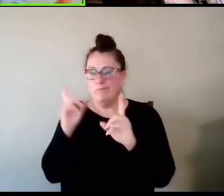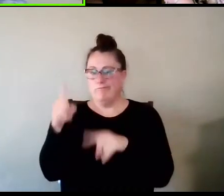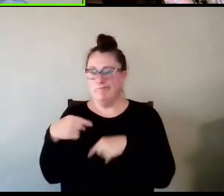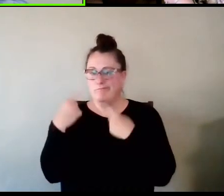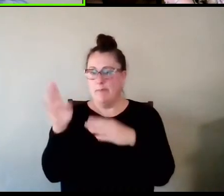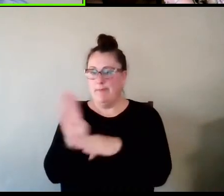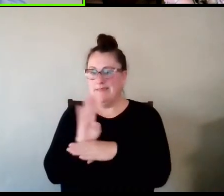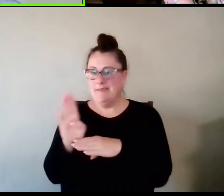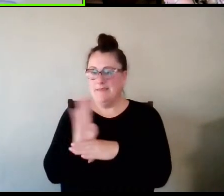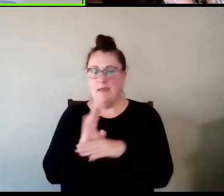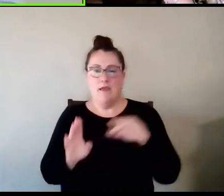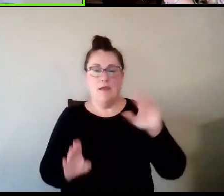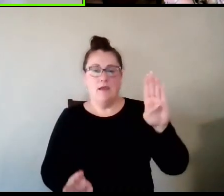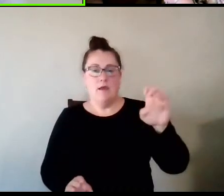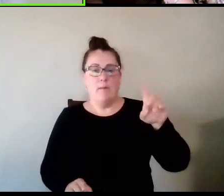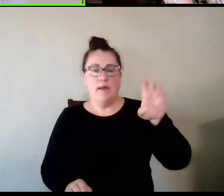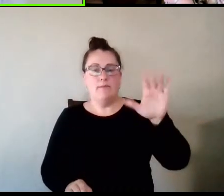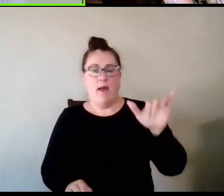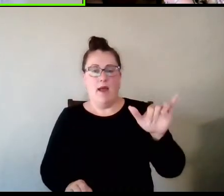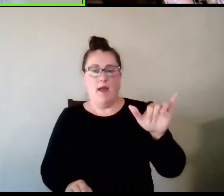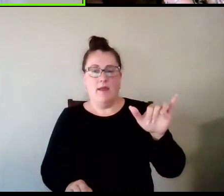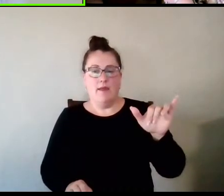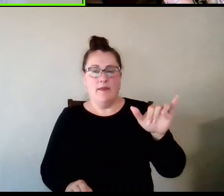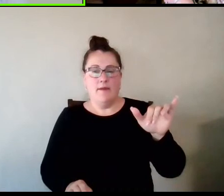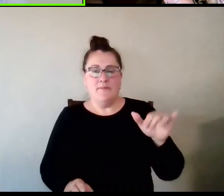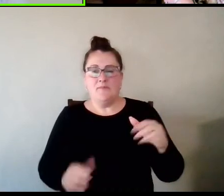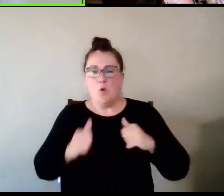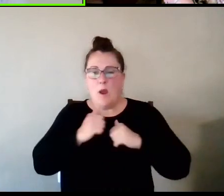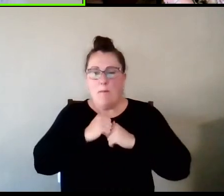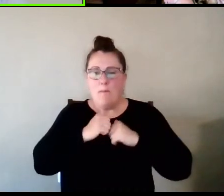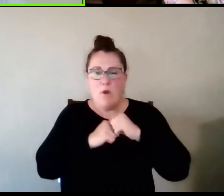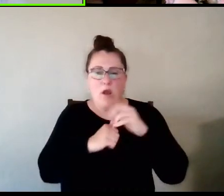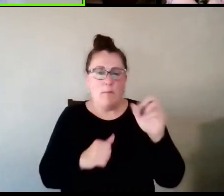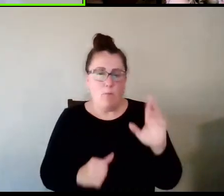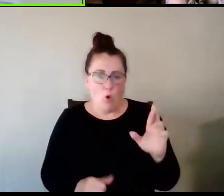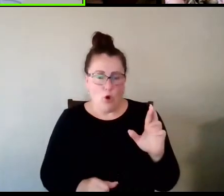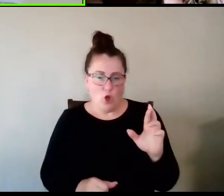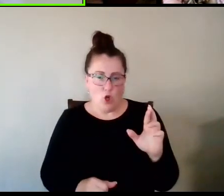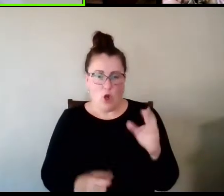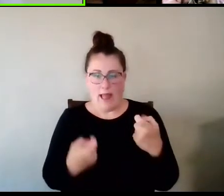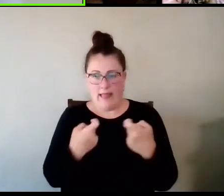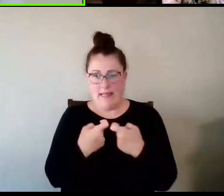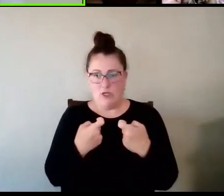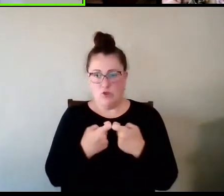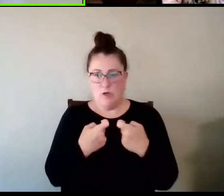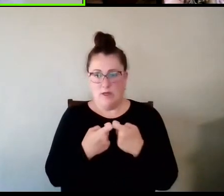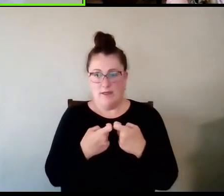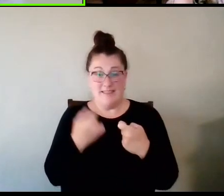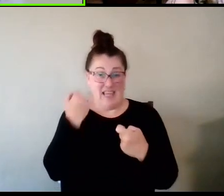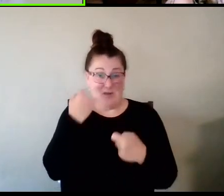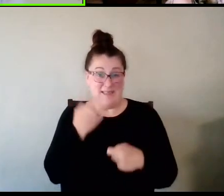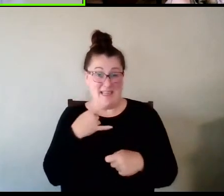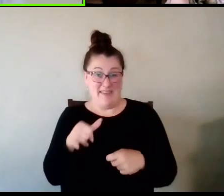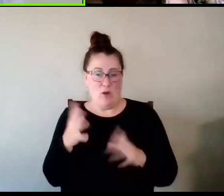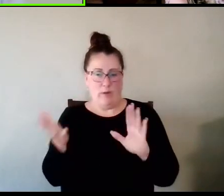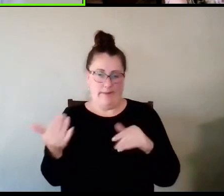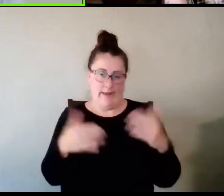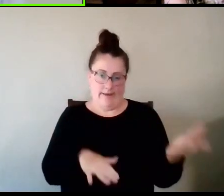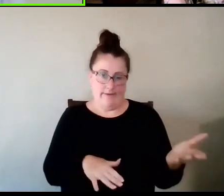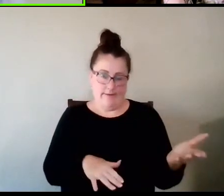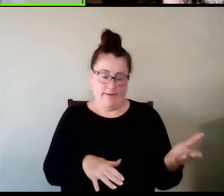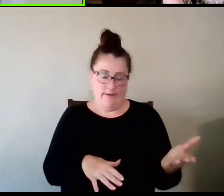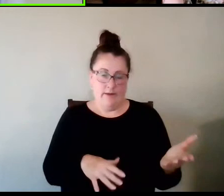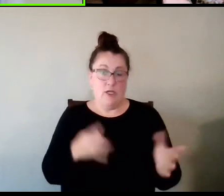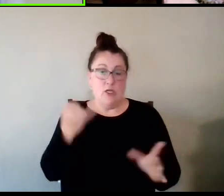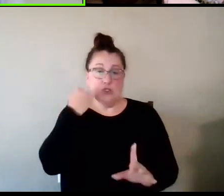like if at Best Buy we had said, we are a brick and mortar consumer electronics retailer, you know, we'd be dead. So the idea